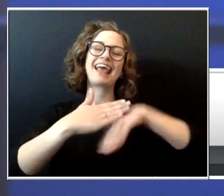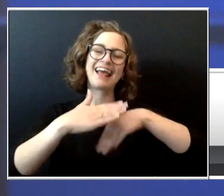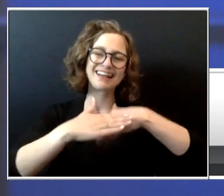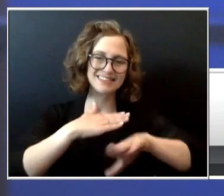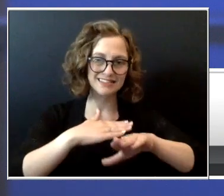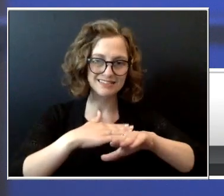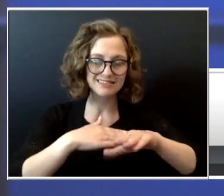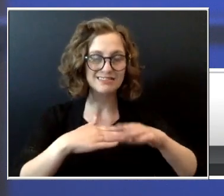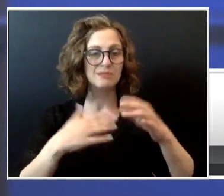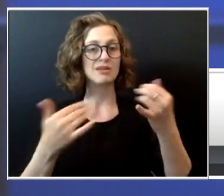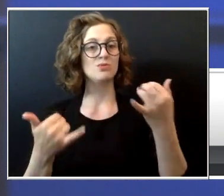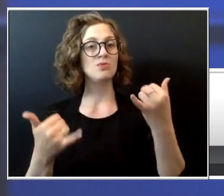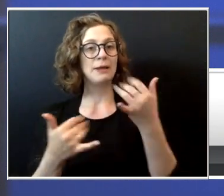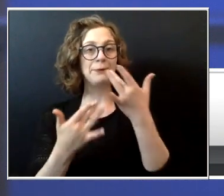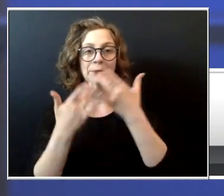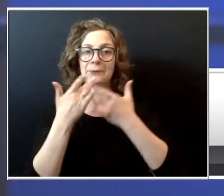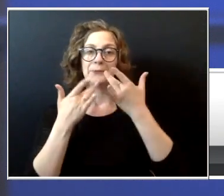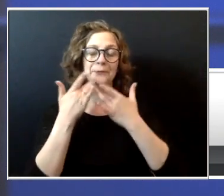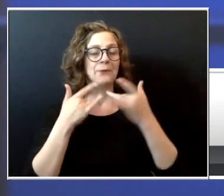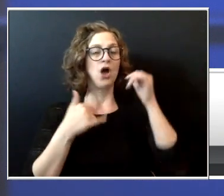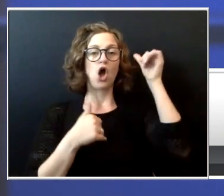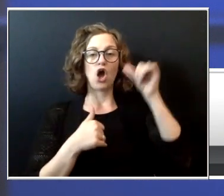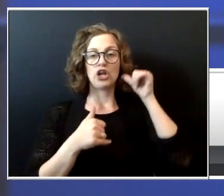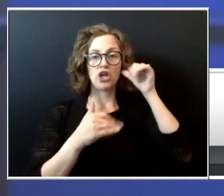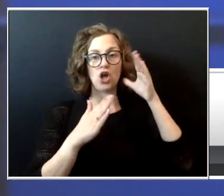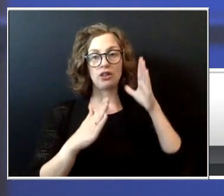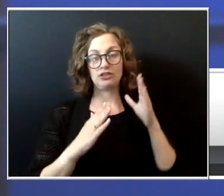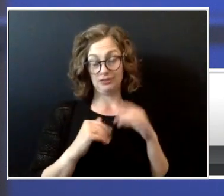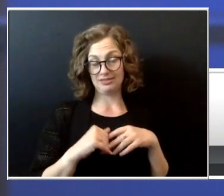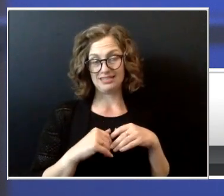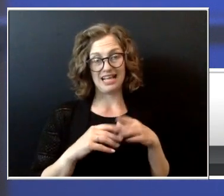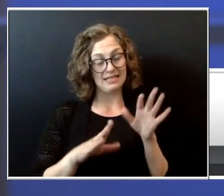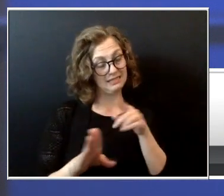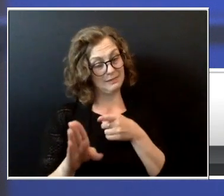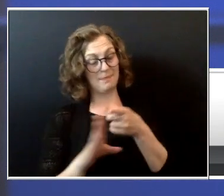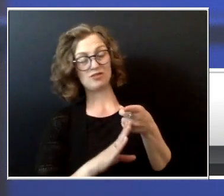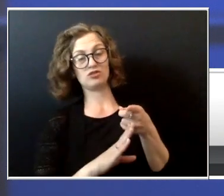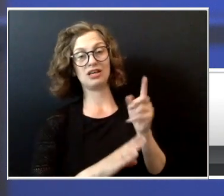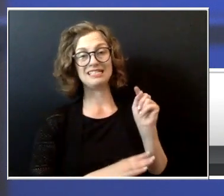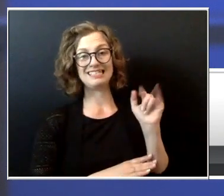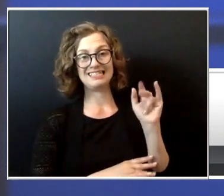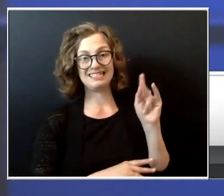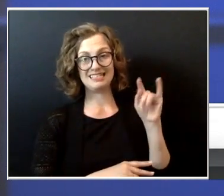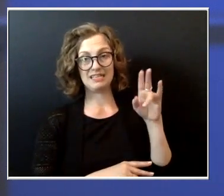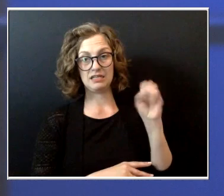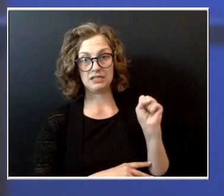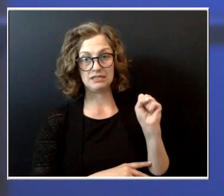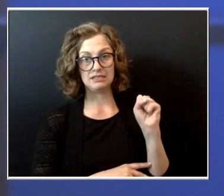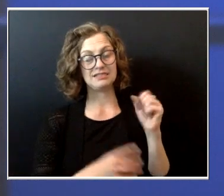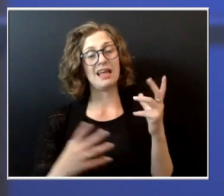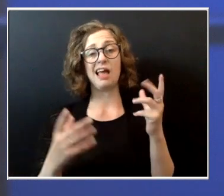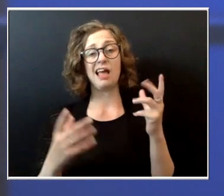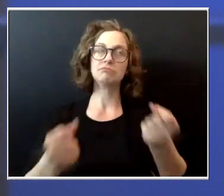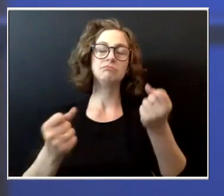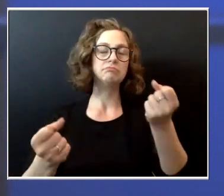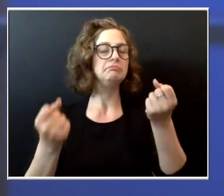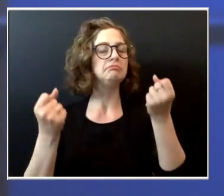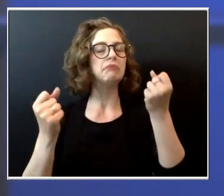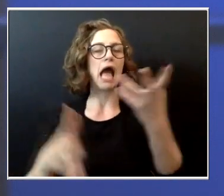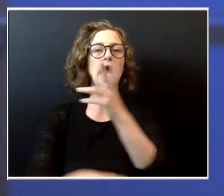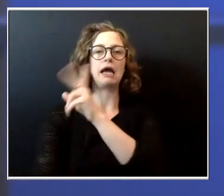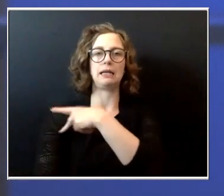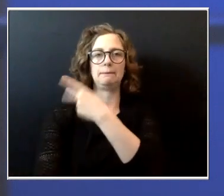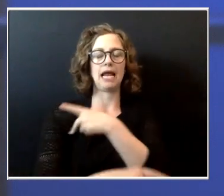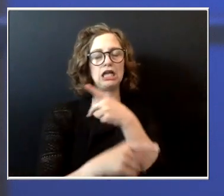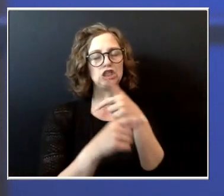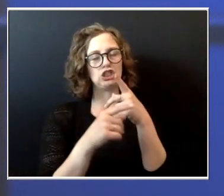who specialize in this around, and obviously there's tons and tons of patients. So the most important thing is getting patients treated. I do